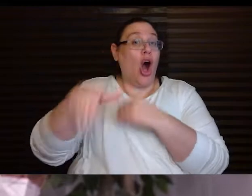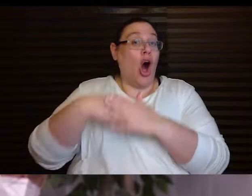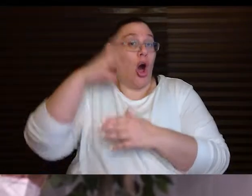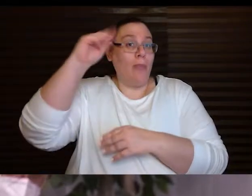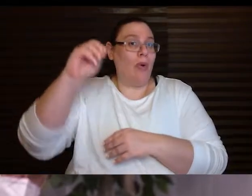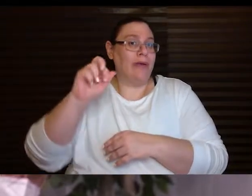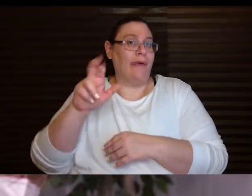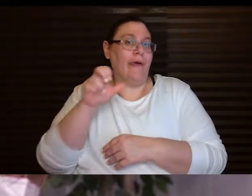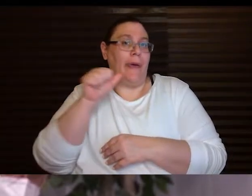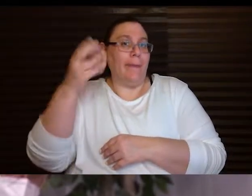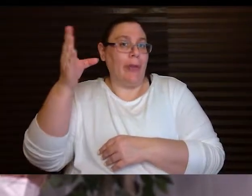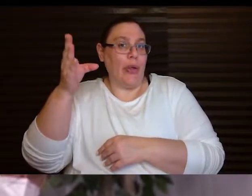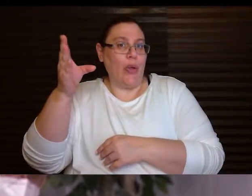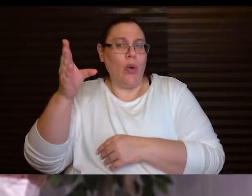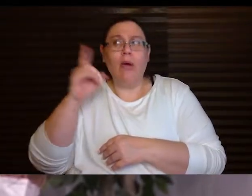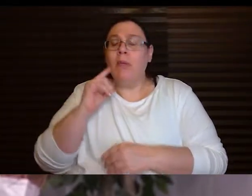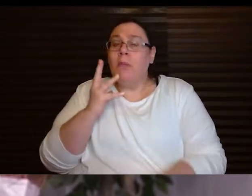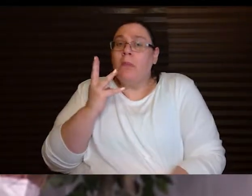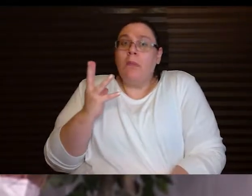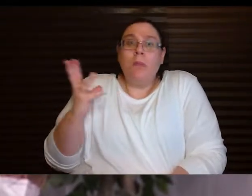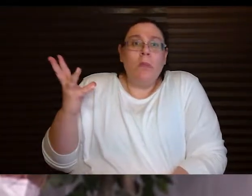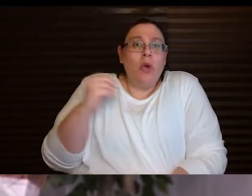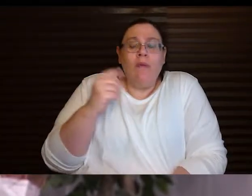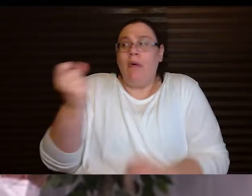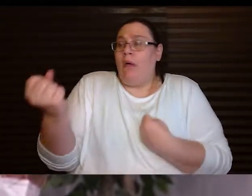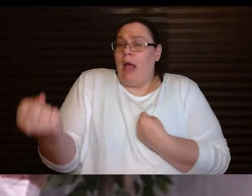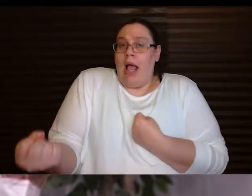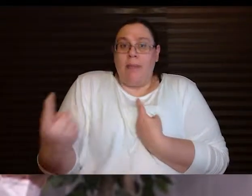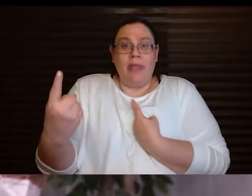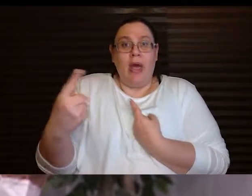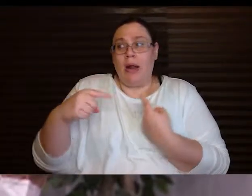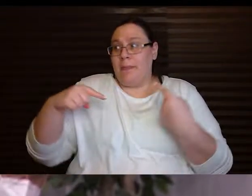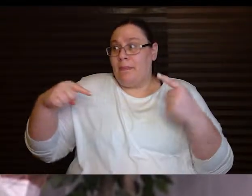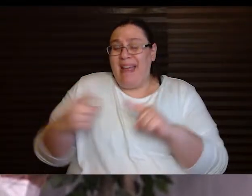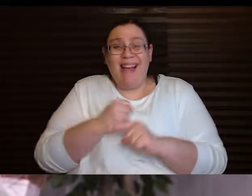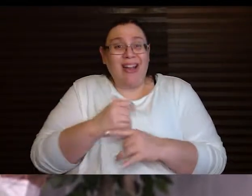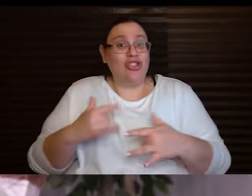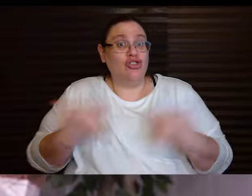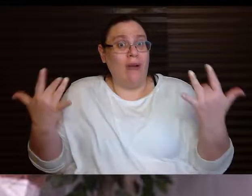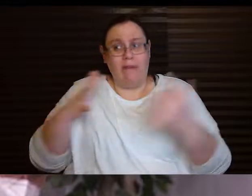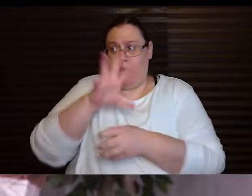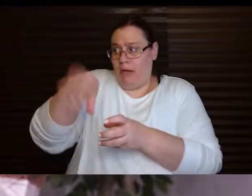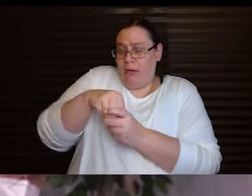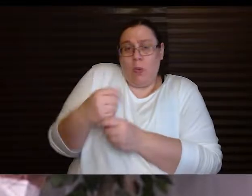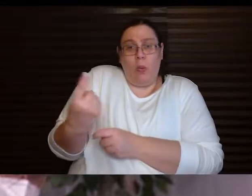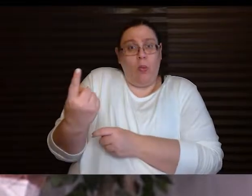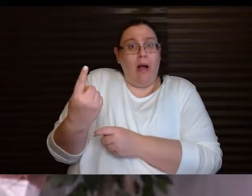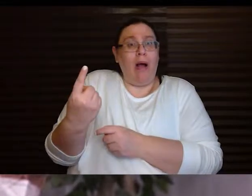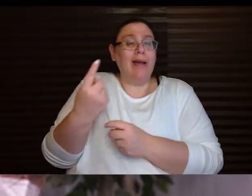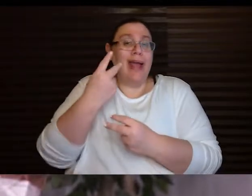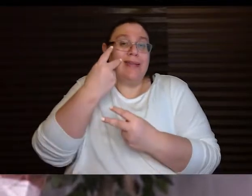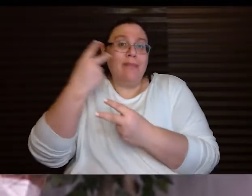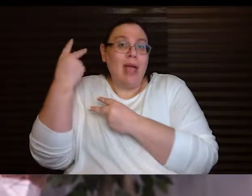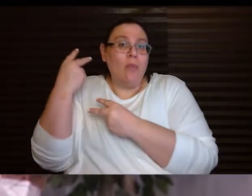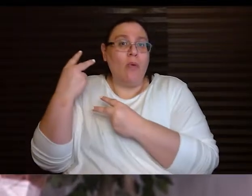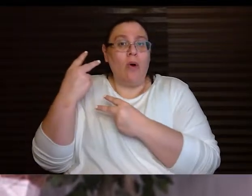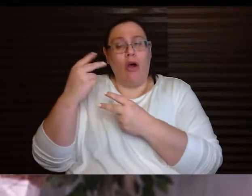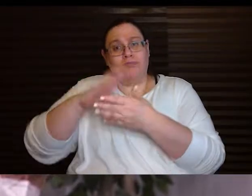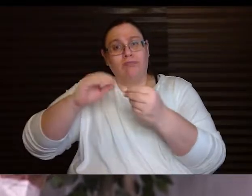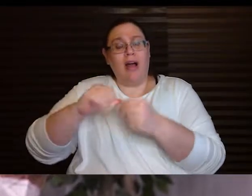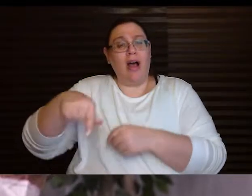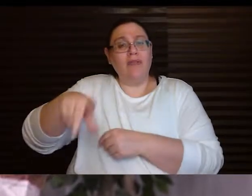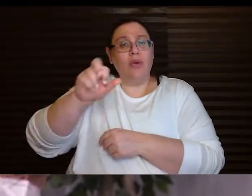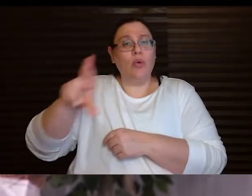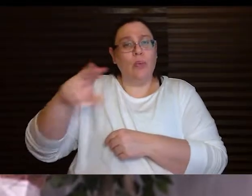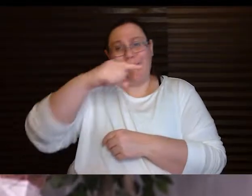Blue, I found to be beautiful and empathic and pained and joyful all at once. It's a memoir manifesto of a